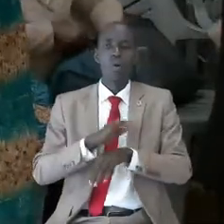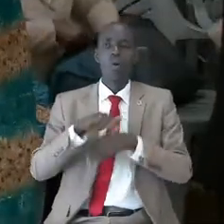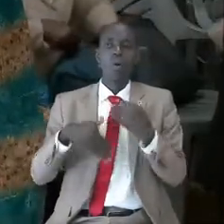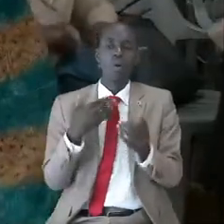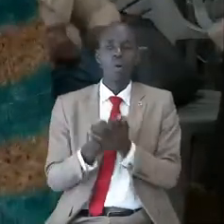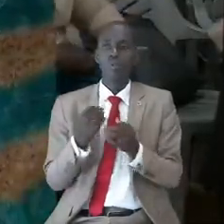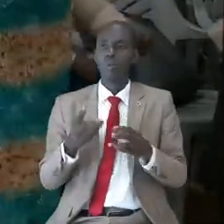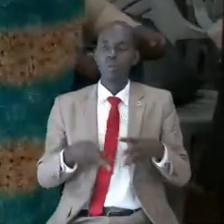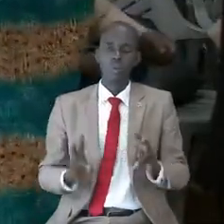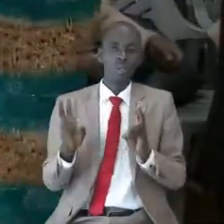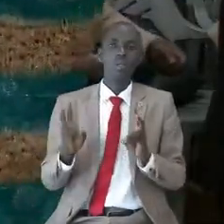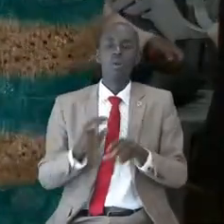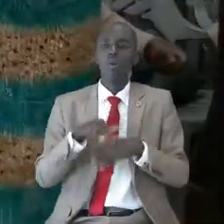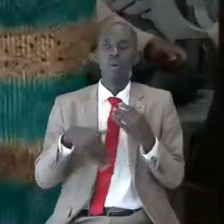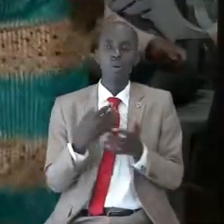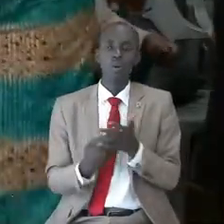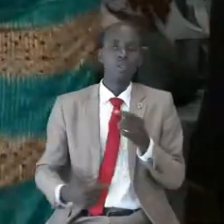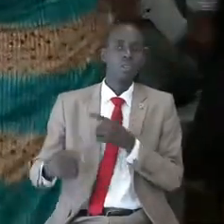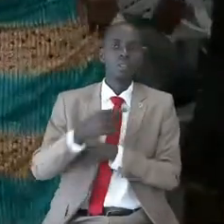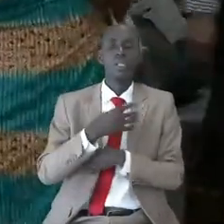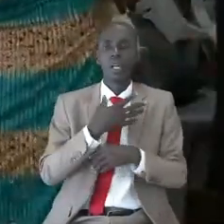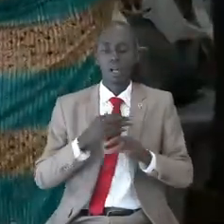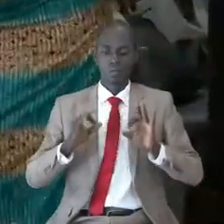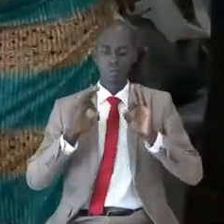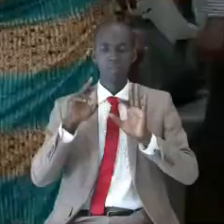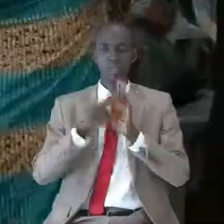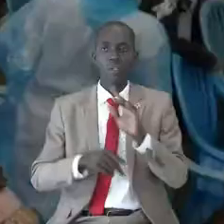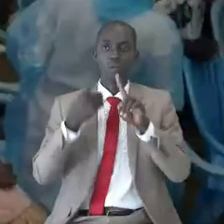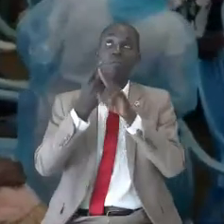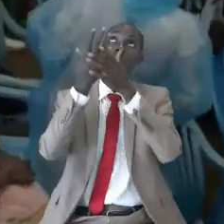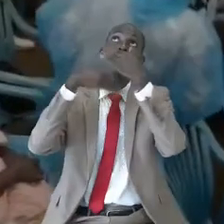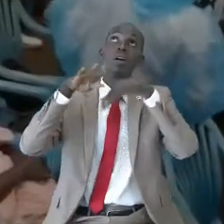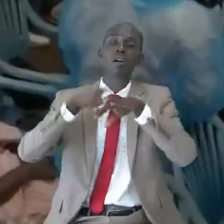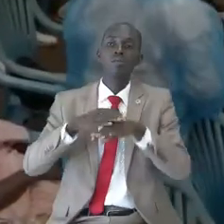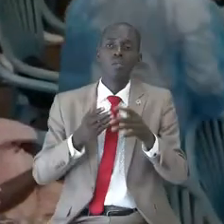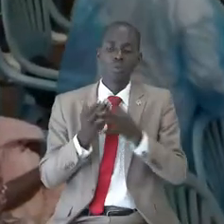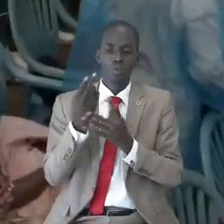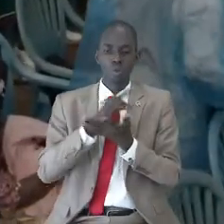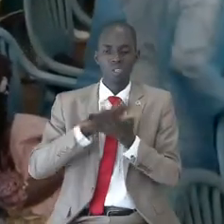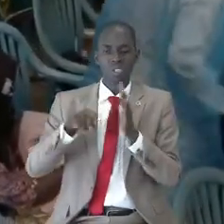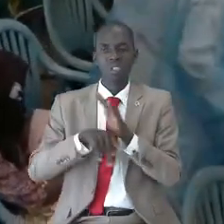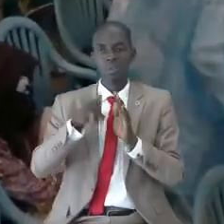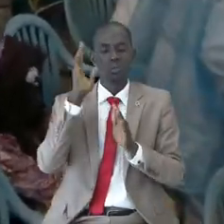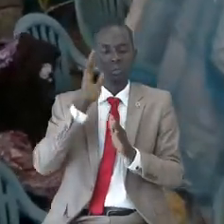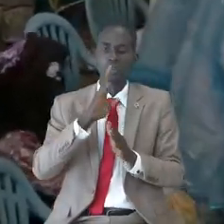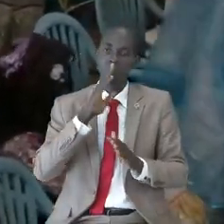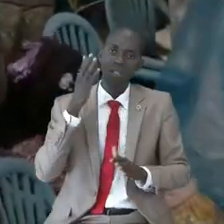And fitness for heaven through holiness. I'll be there. You'll be there in Jesus'